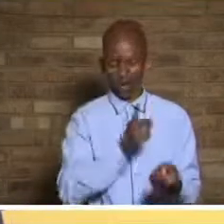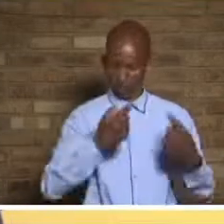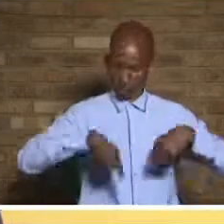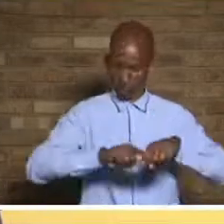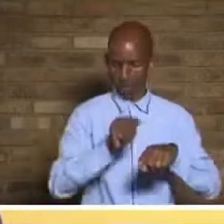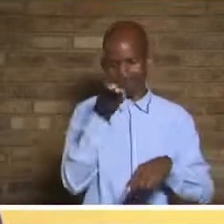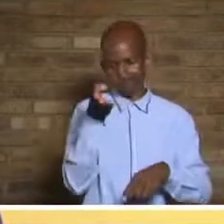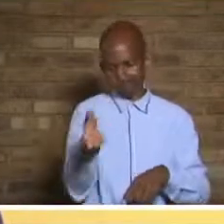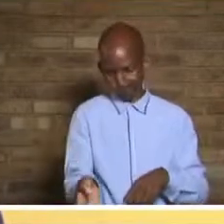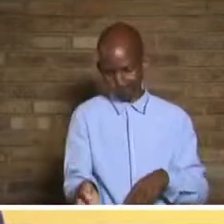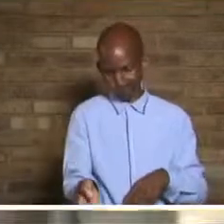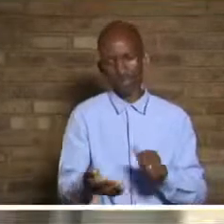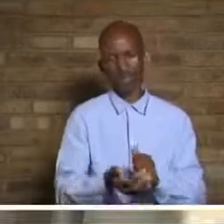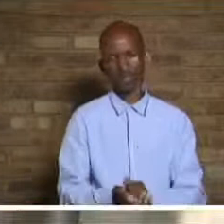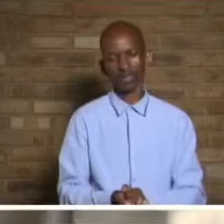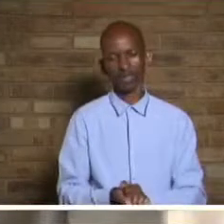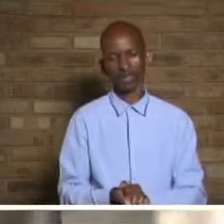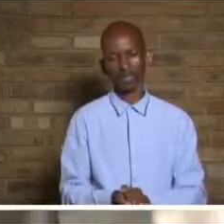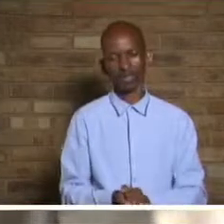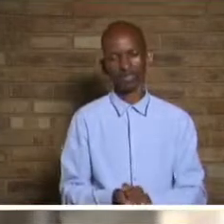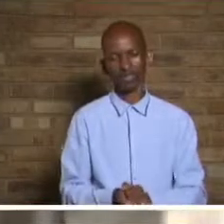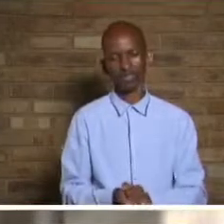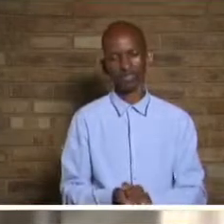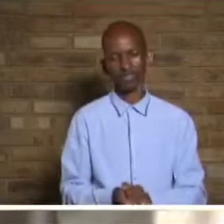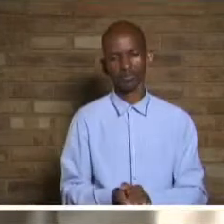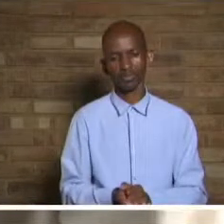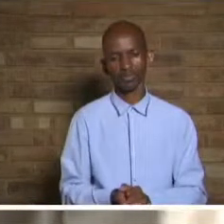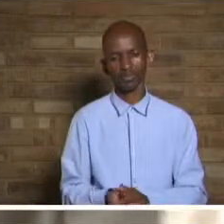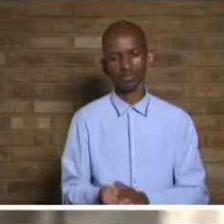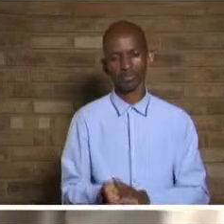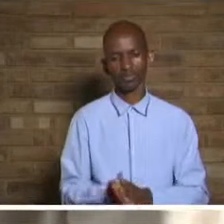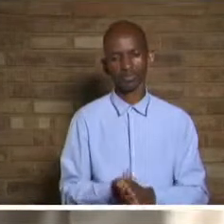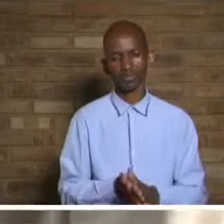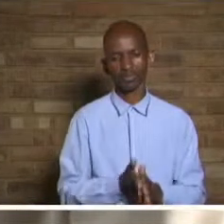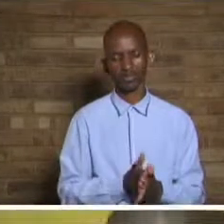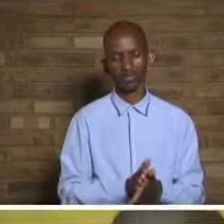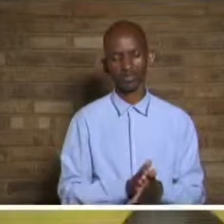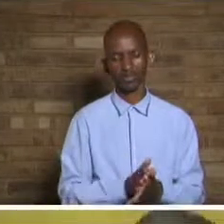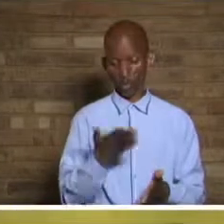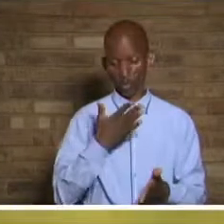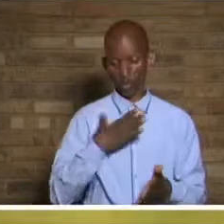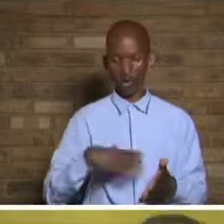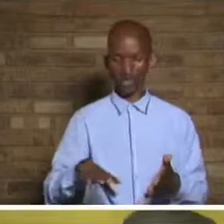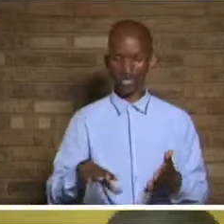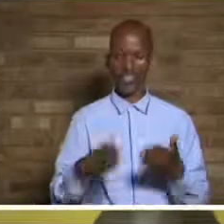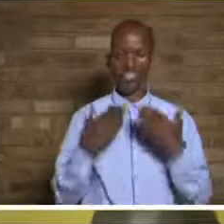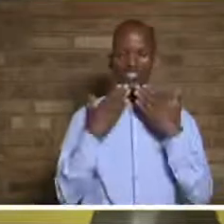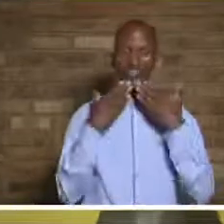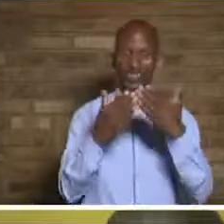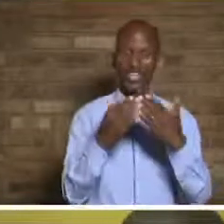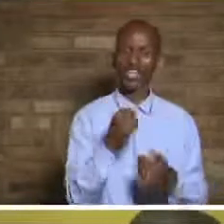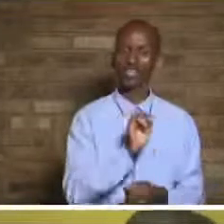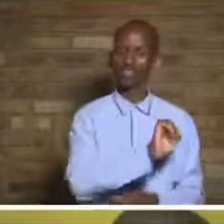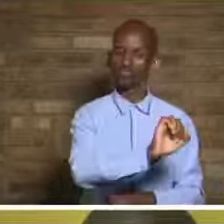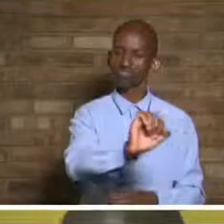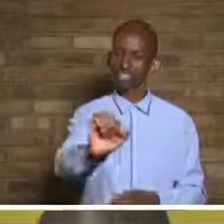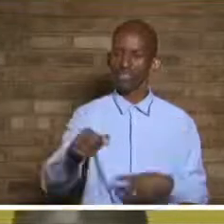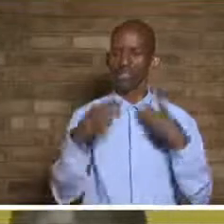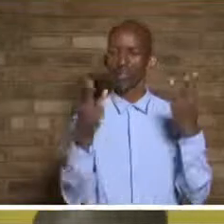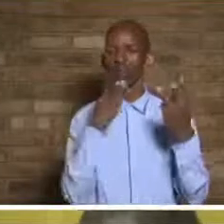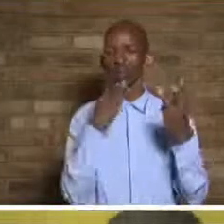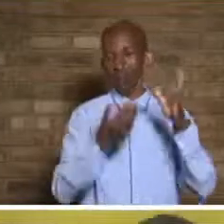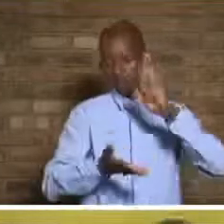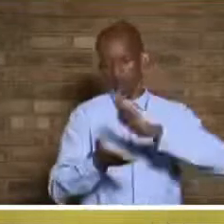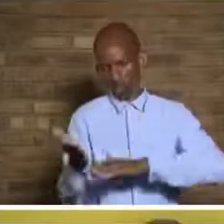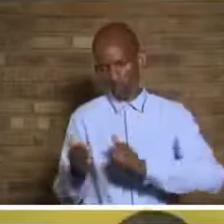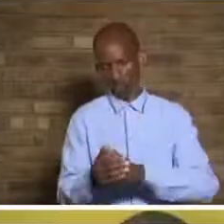ithuba sabachazela laba bebengaqondi ukuthi sizeleni ngempela lapha. We want to appreciate yourself and those that have already went